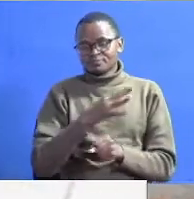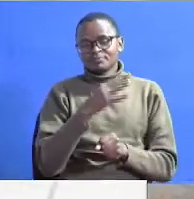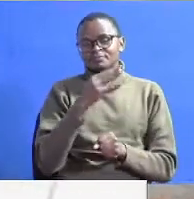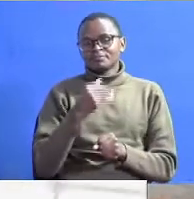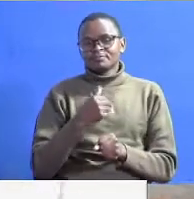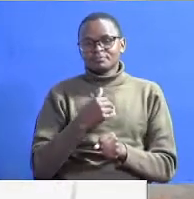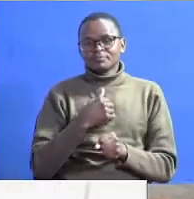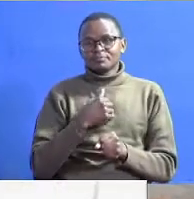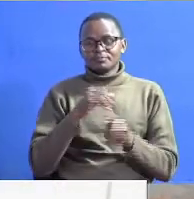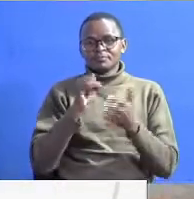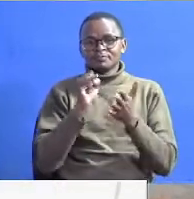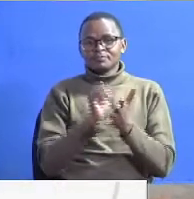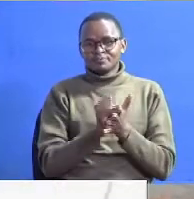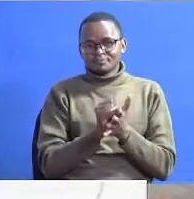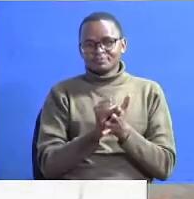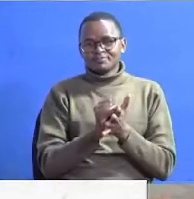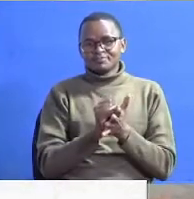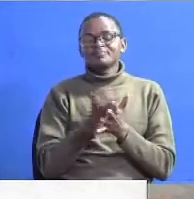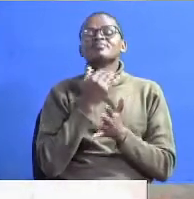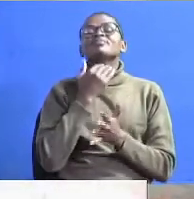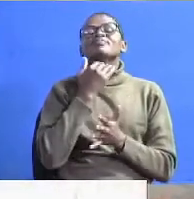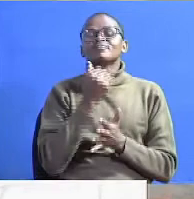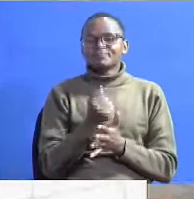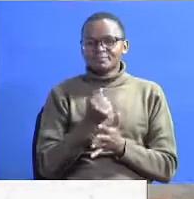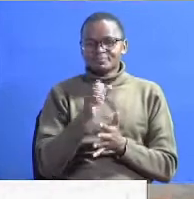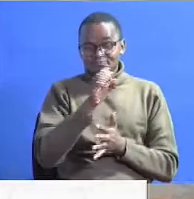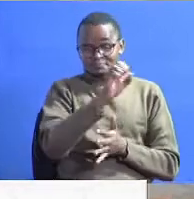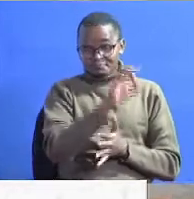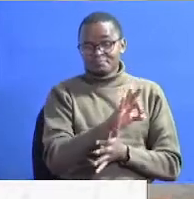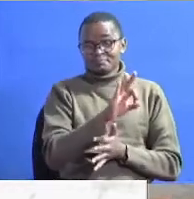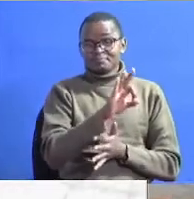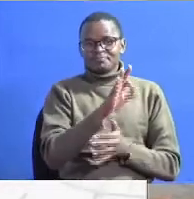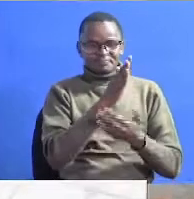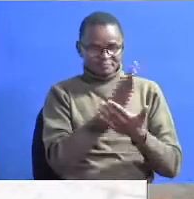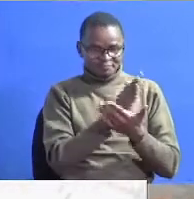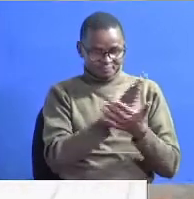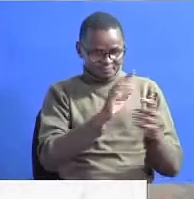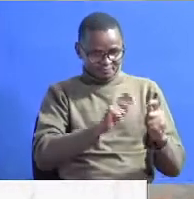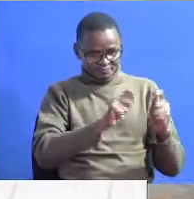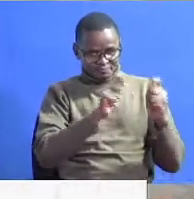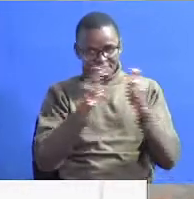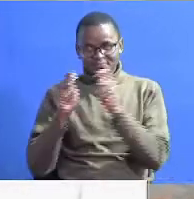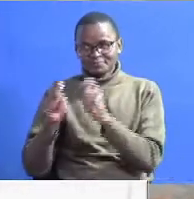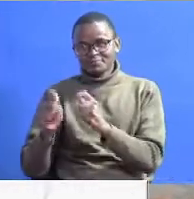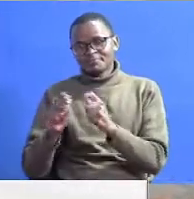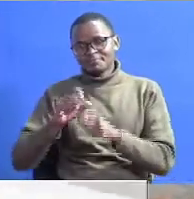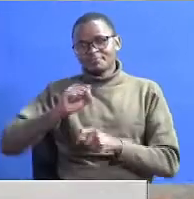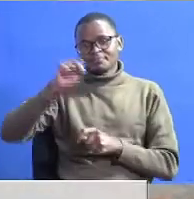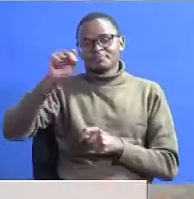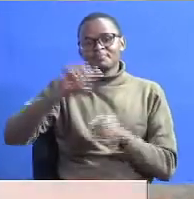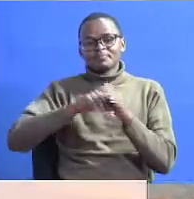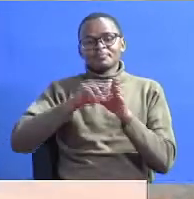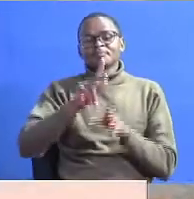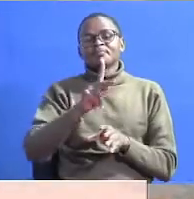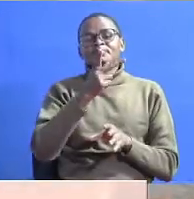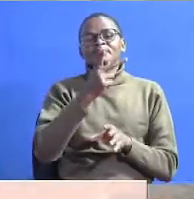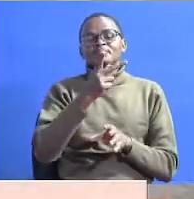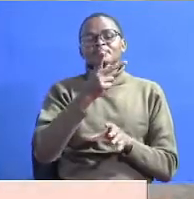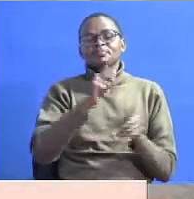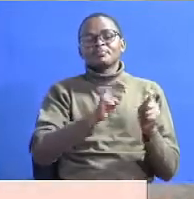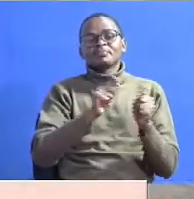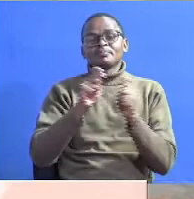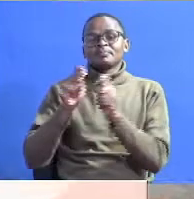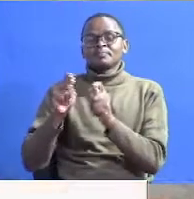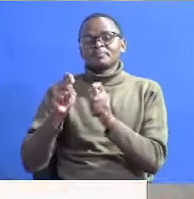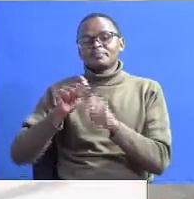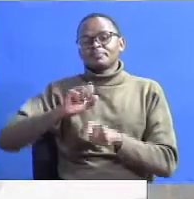he has that urge of really transforming the politics in Kenya, Right. really transforming